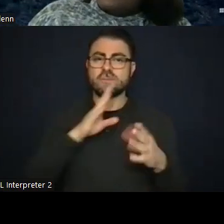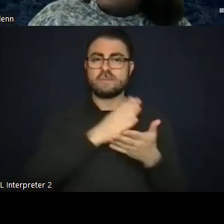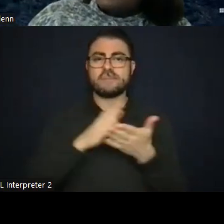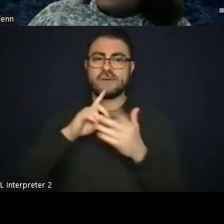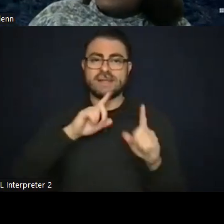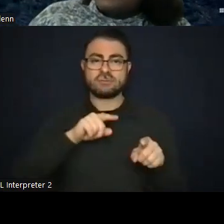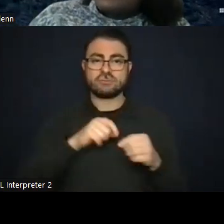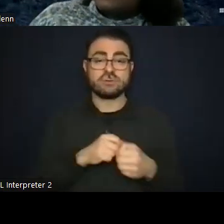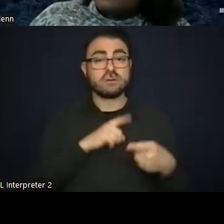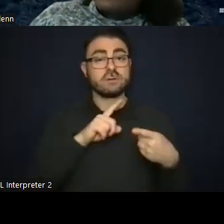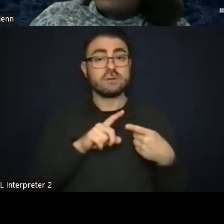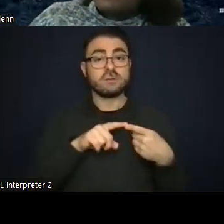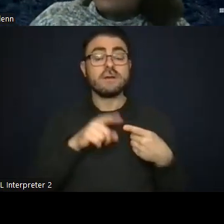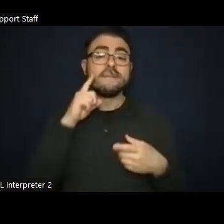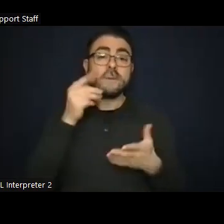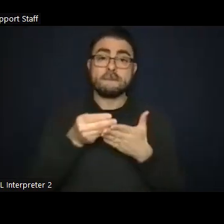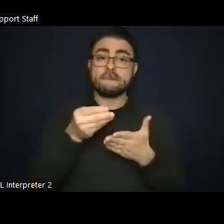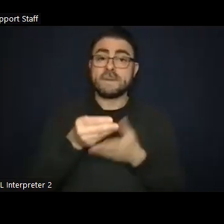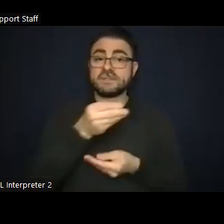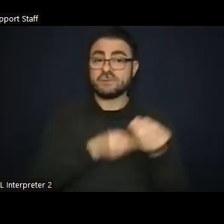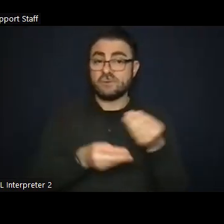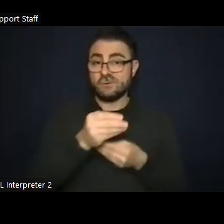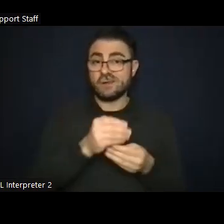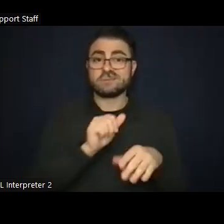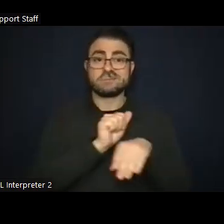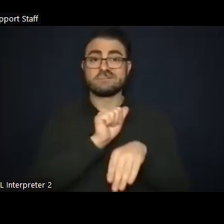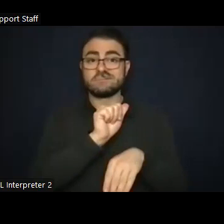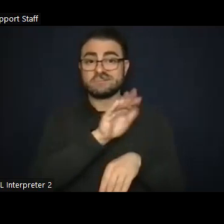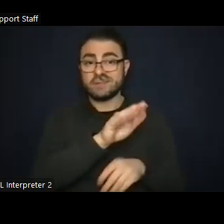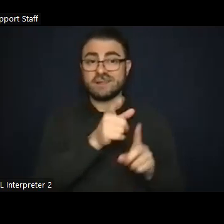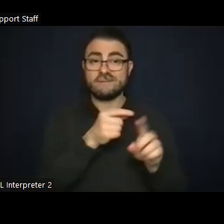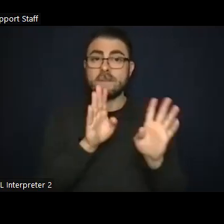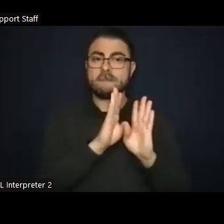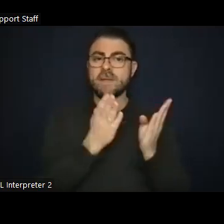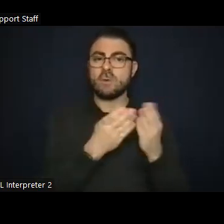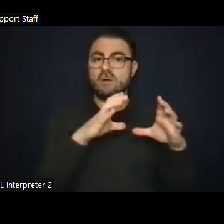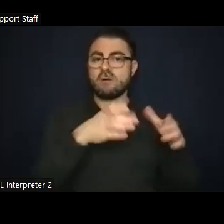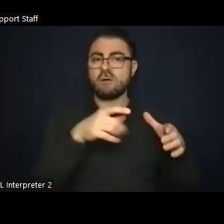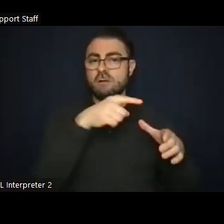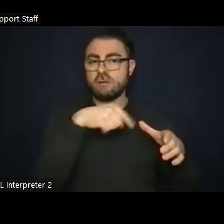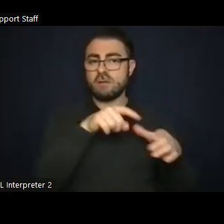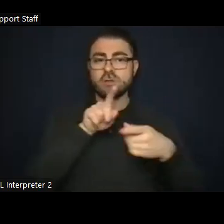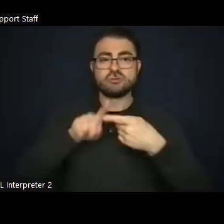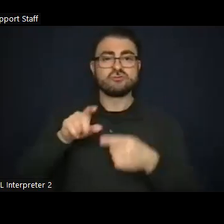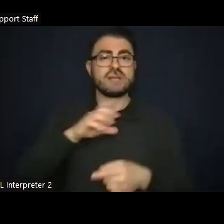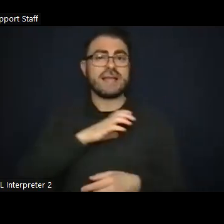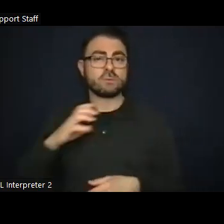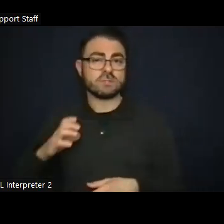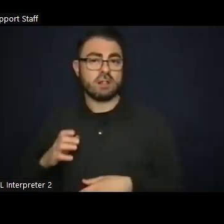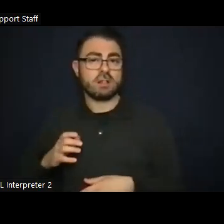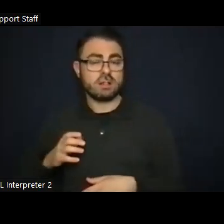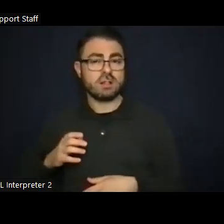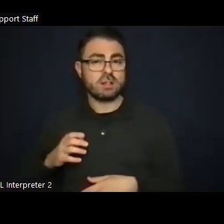When there are budget requests that are put in by a bureau to council is when